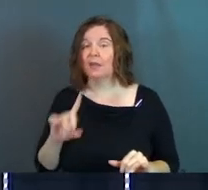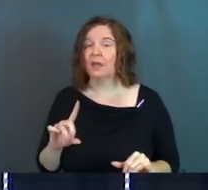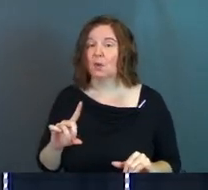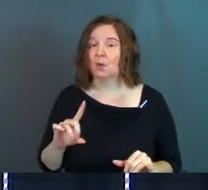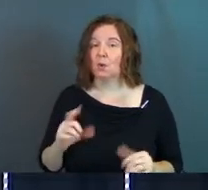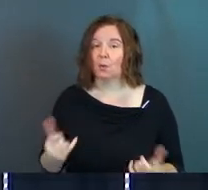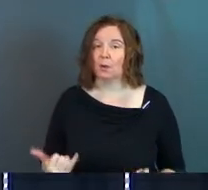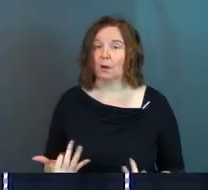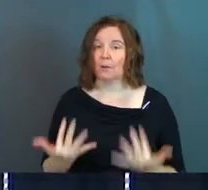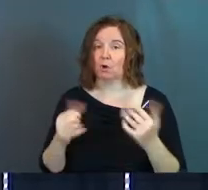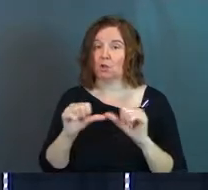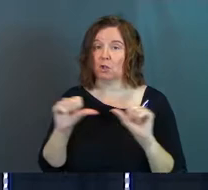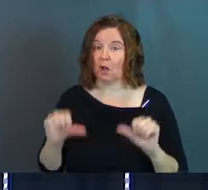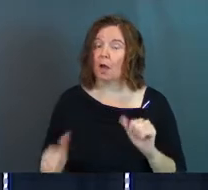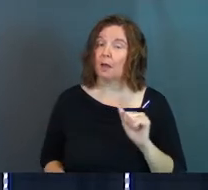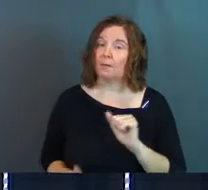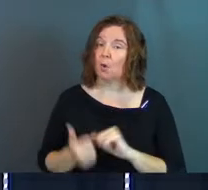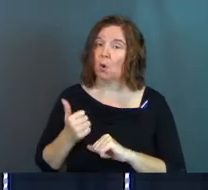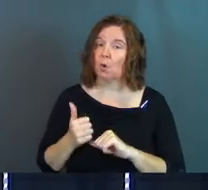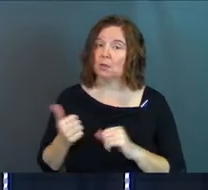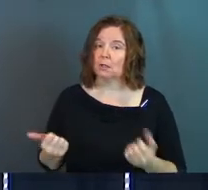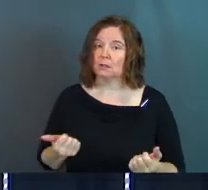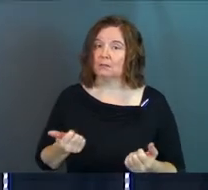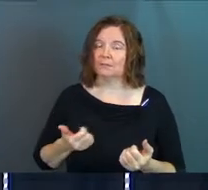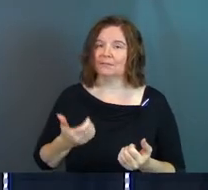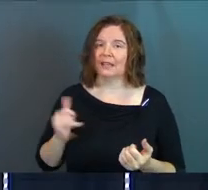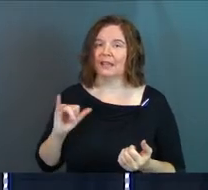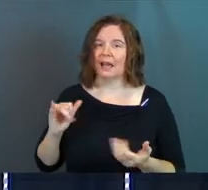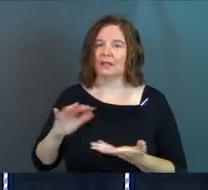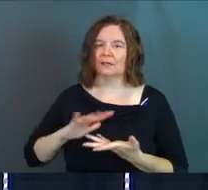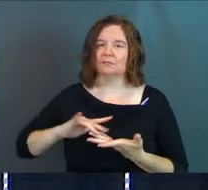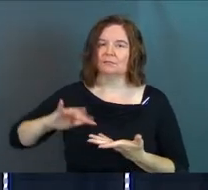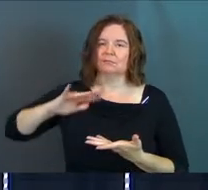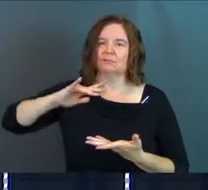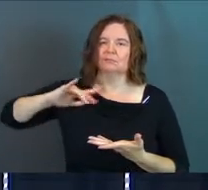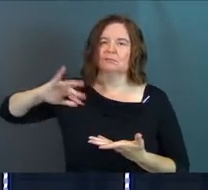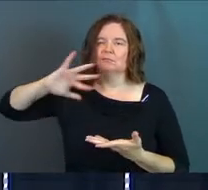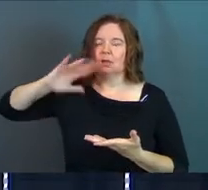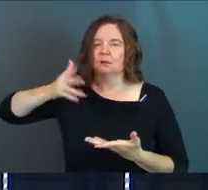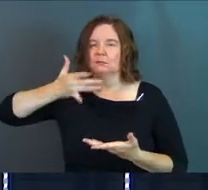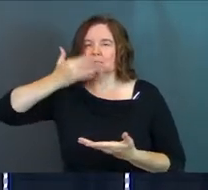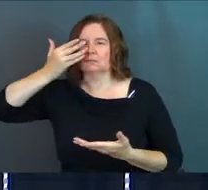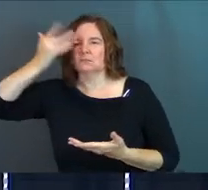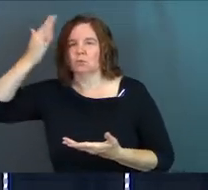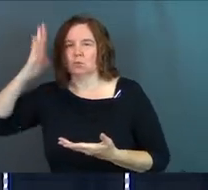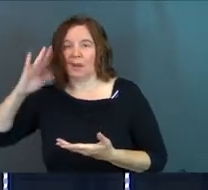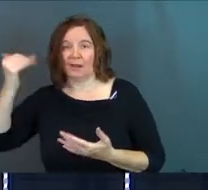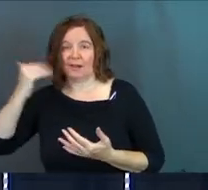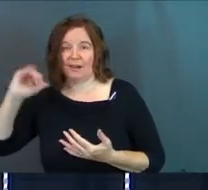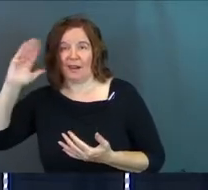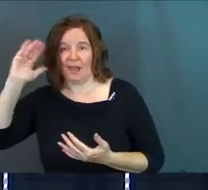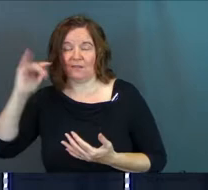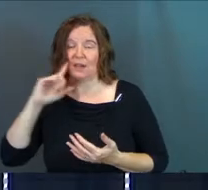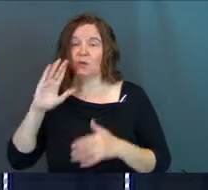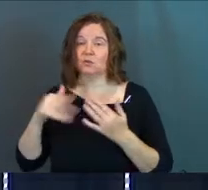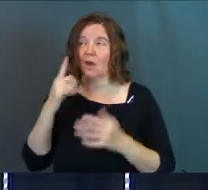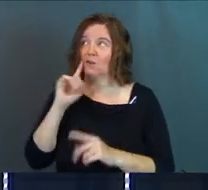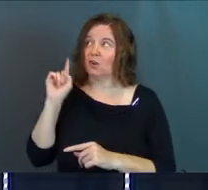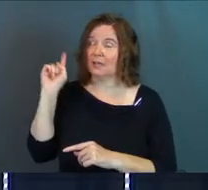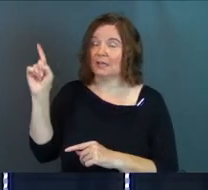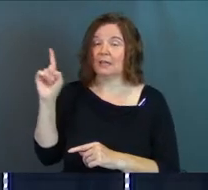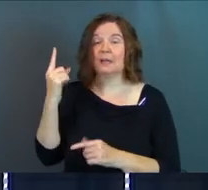they were burned on the altar, and most of it rose like some kind of an aroma to God in heaven was the picture, and it was all for